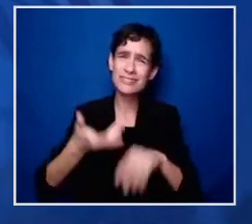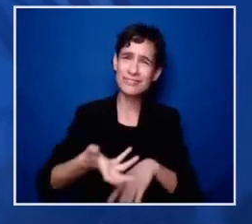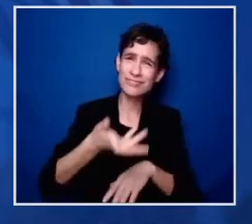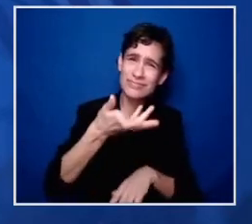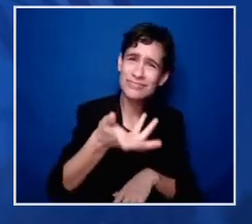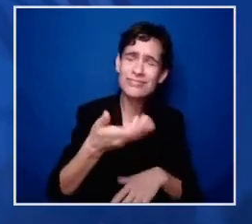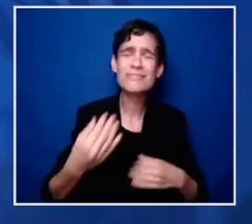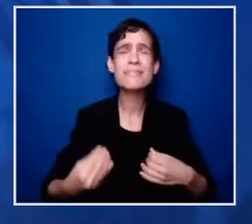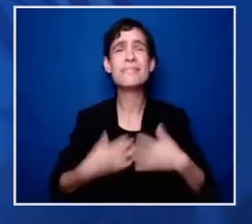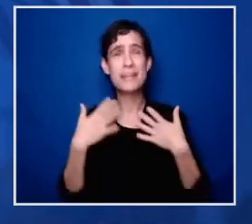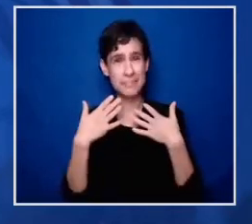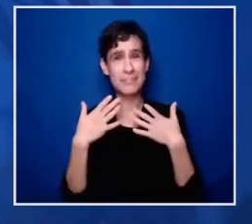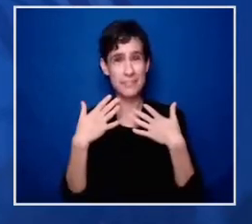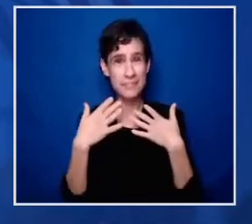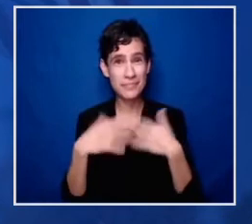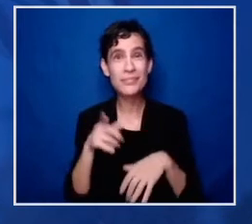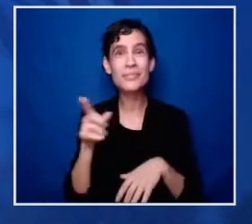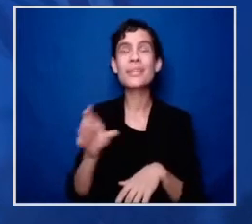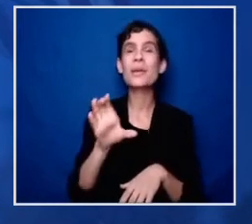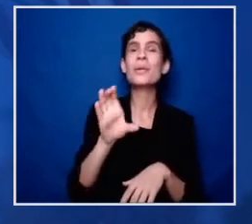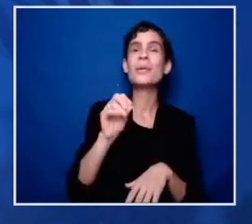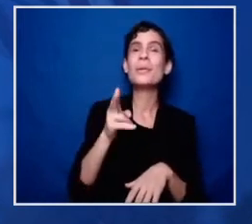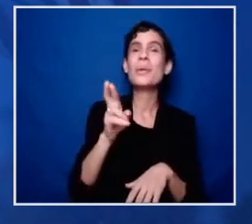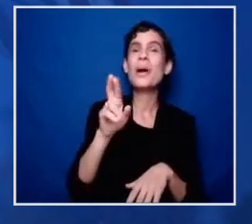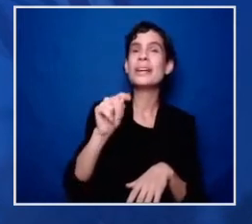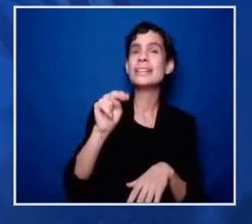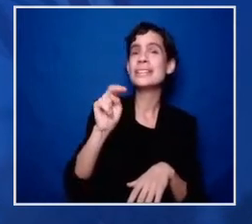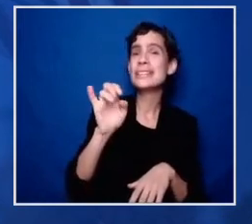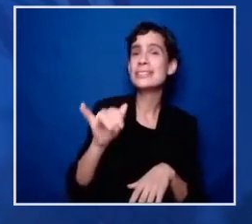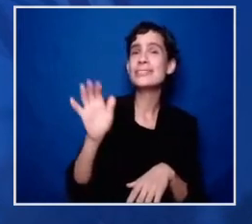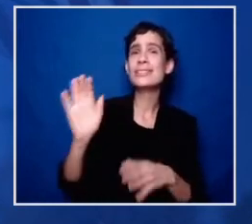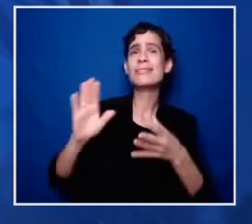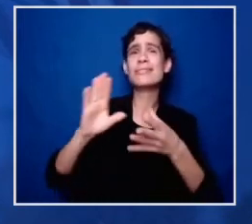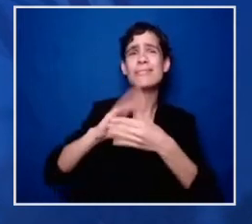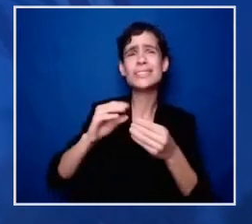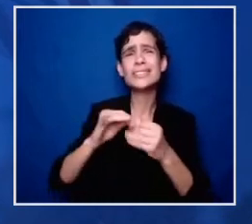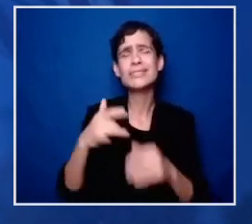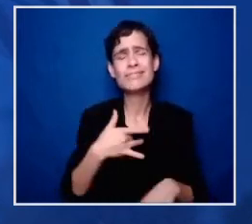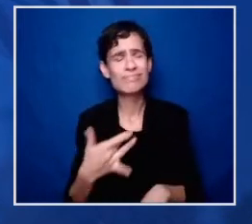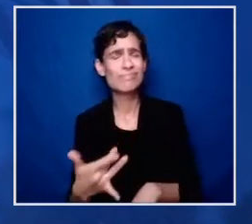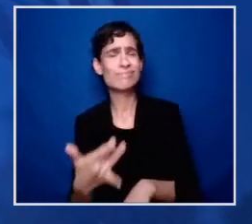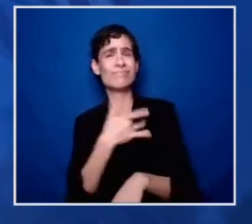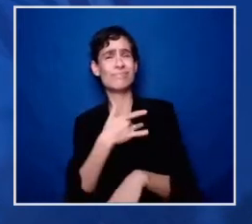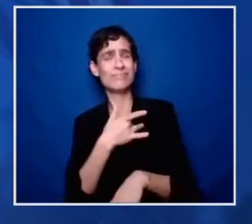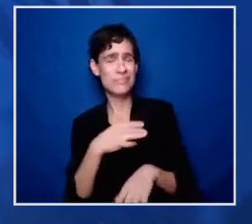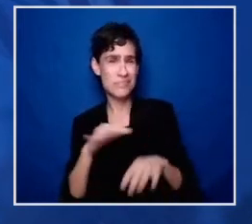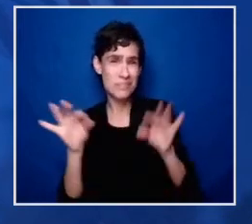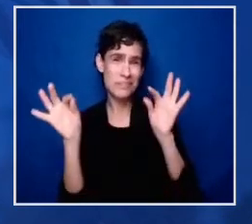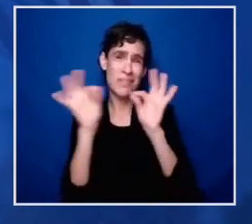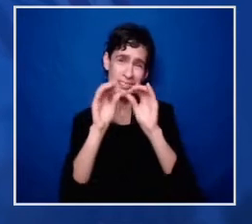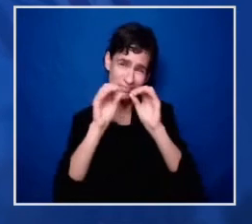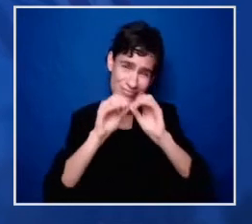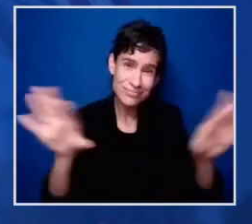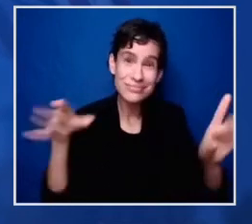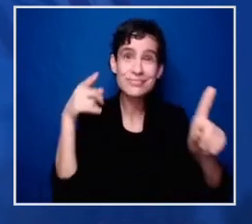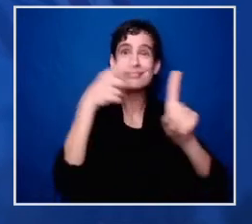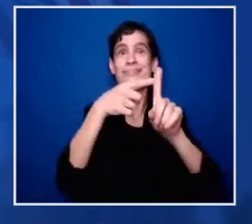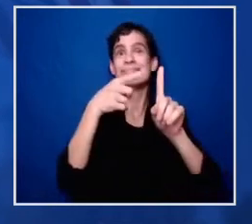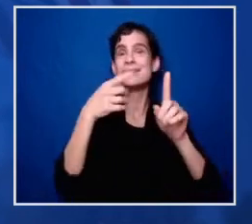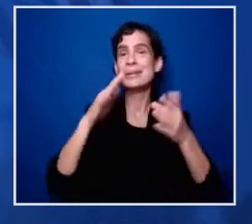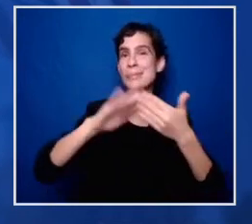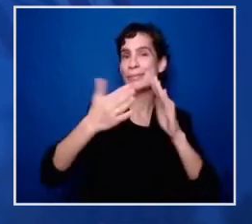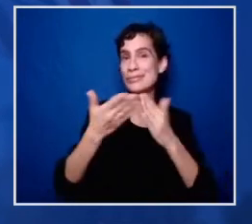those of you watching and following the National Day of Service are ready to take action and give back. Yeah, I am